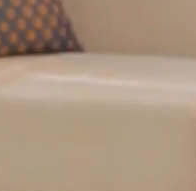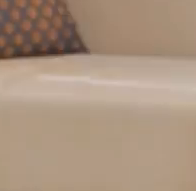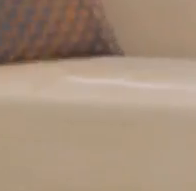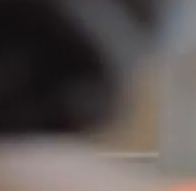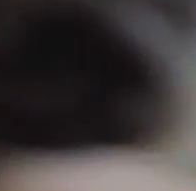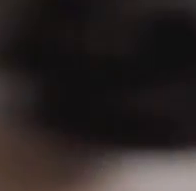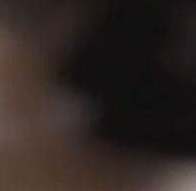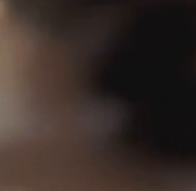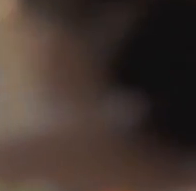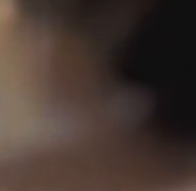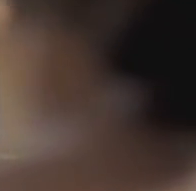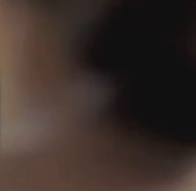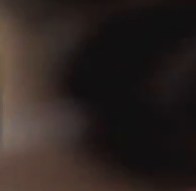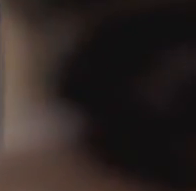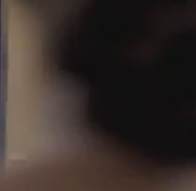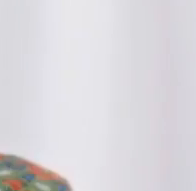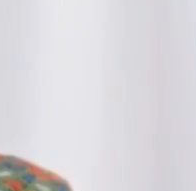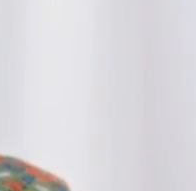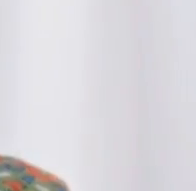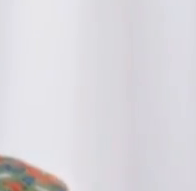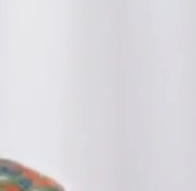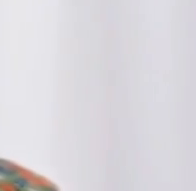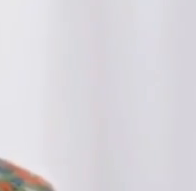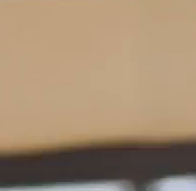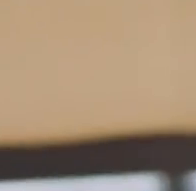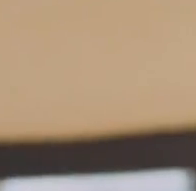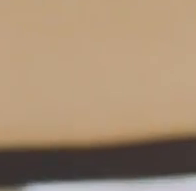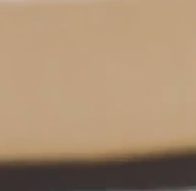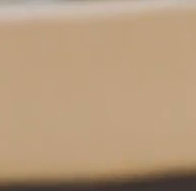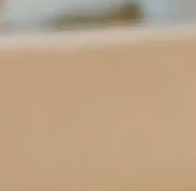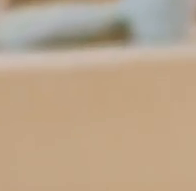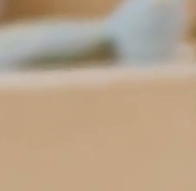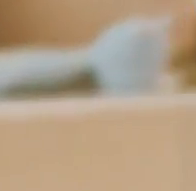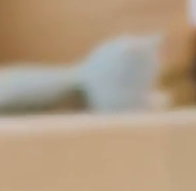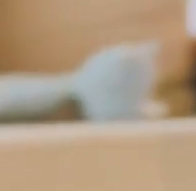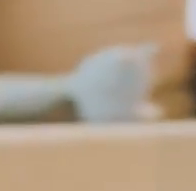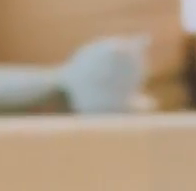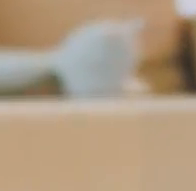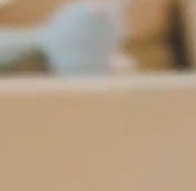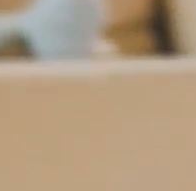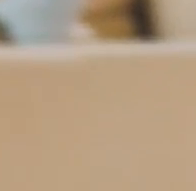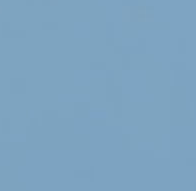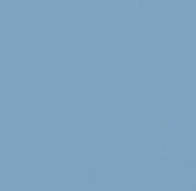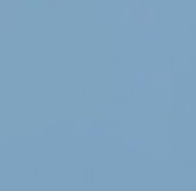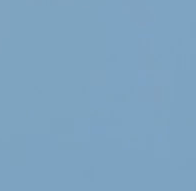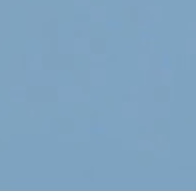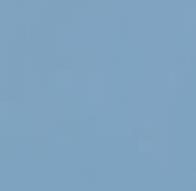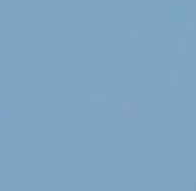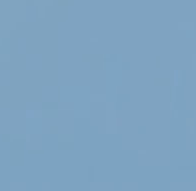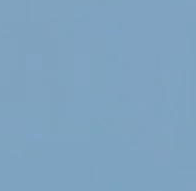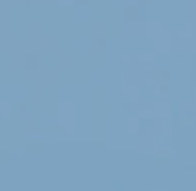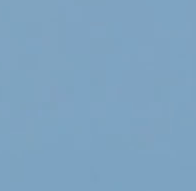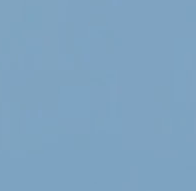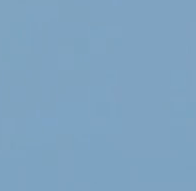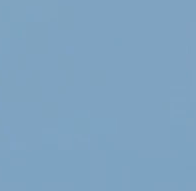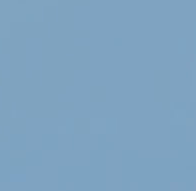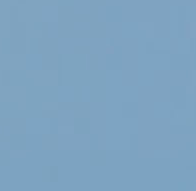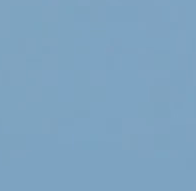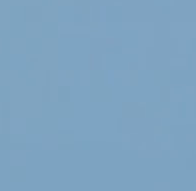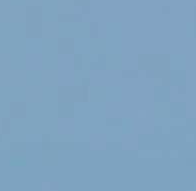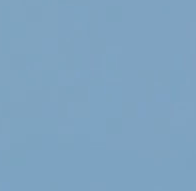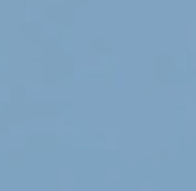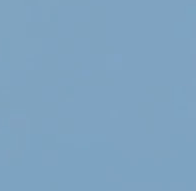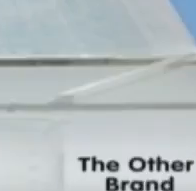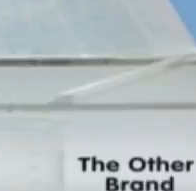The world-famous Smallfix and saw the difference. Let's see how absorbent Smallfix is. Smallfix, thanks to its